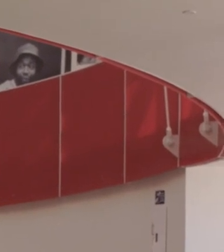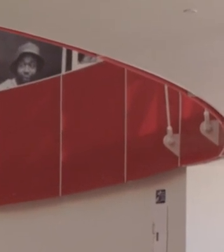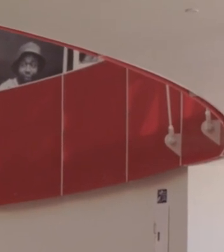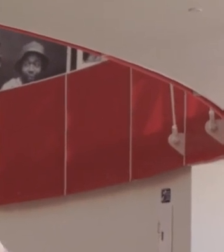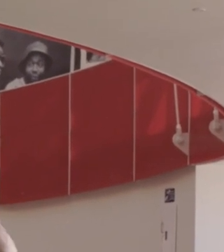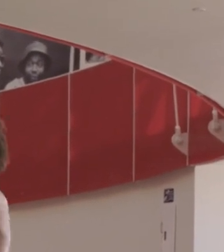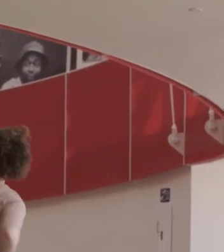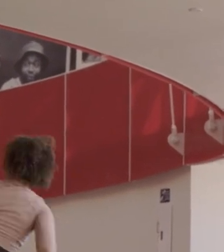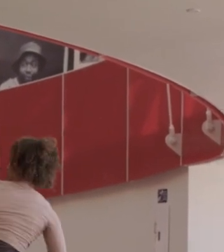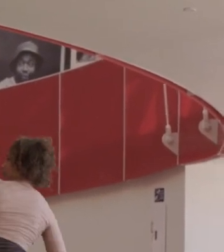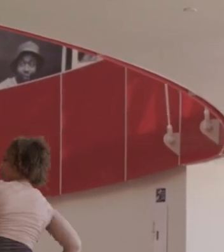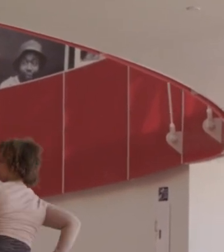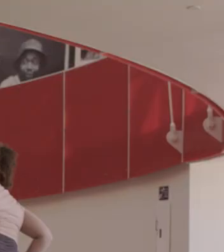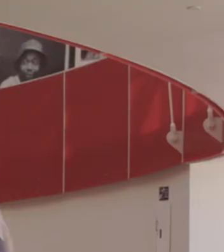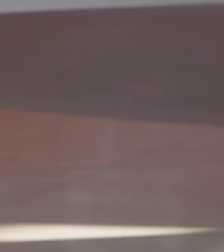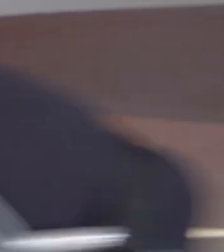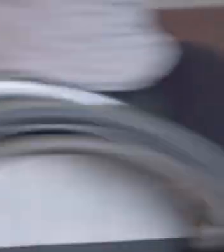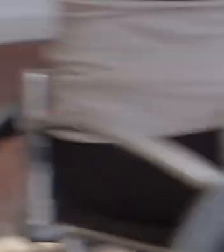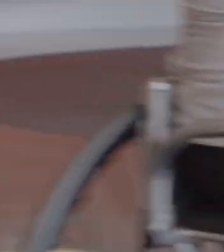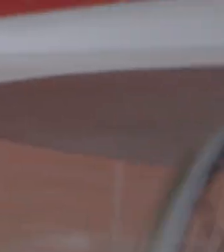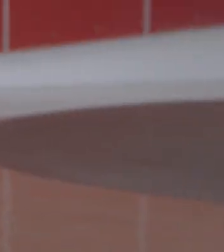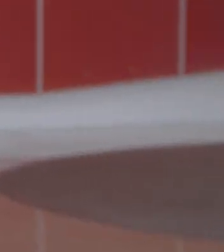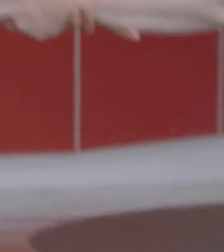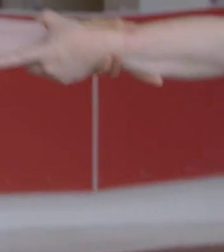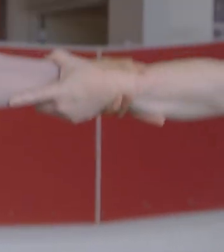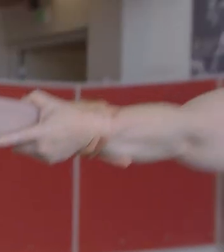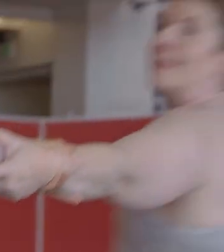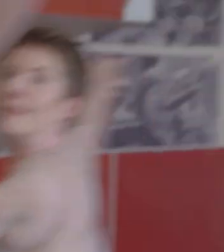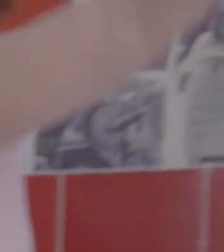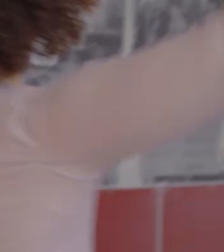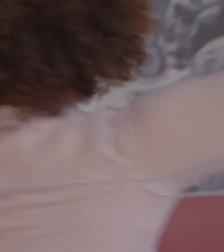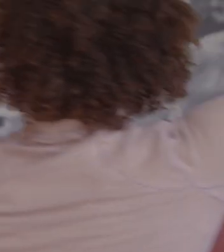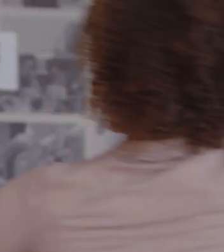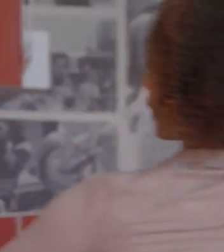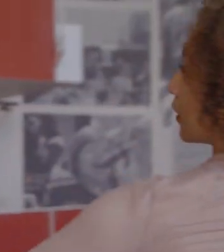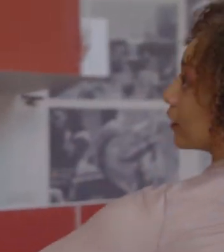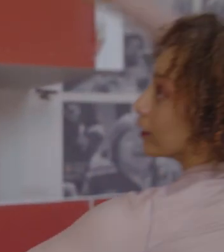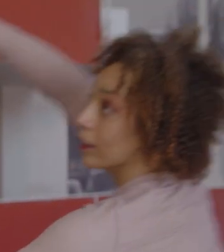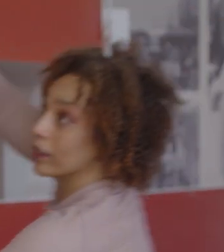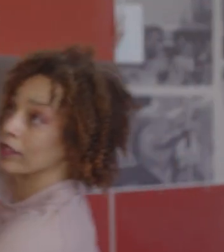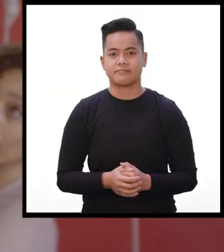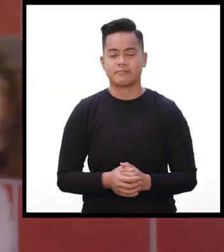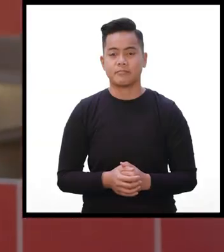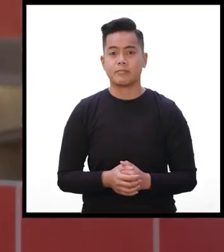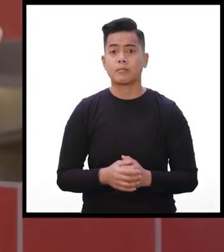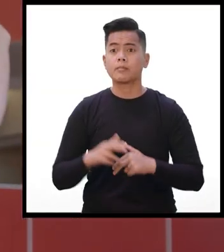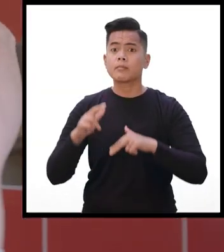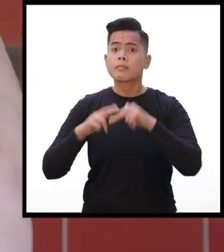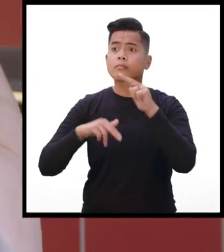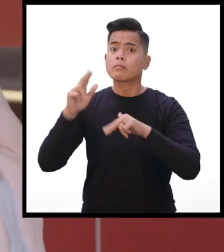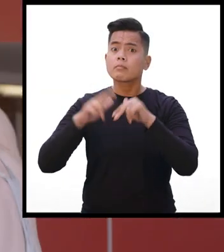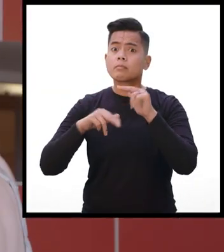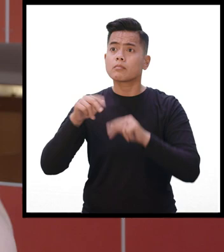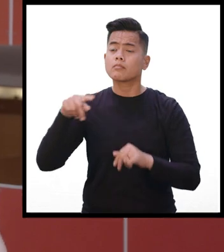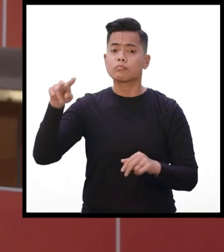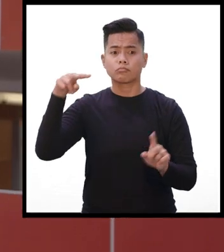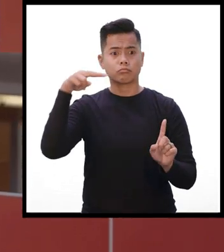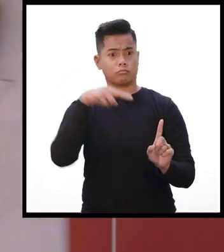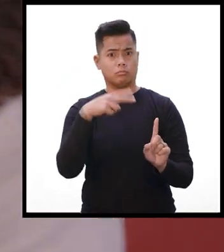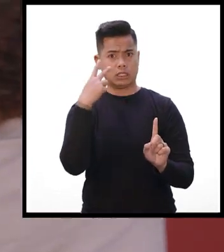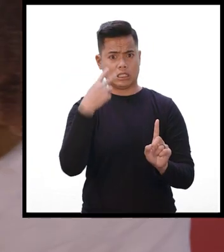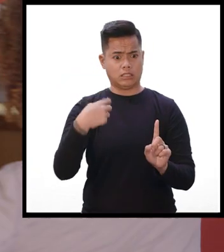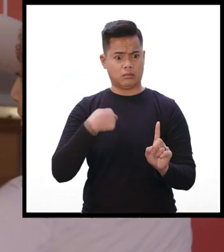spin, straight backed. They send an arm upwards, slow, and open their chests. They smile. Places